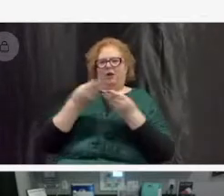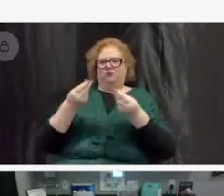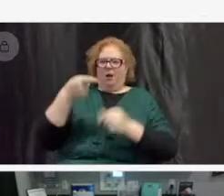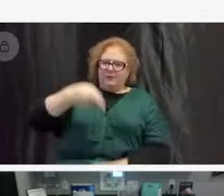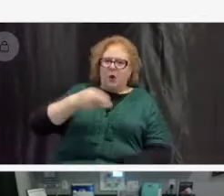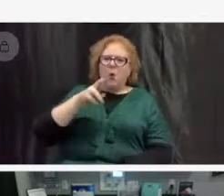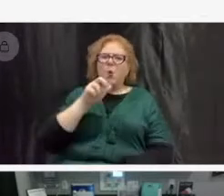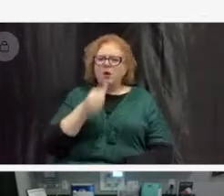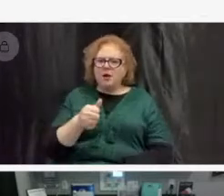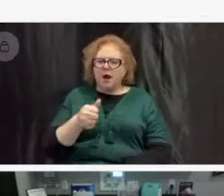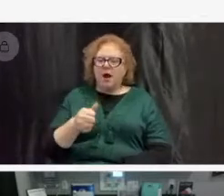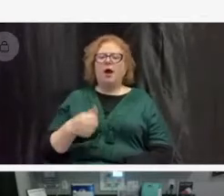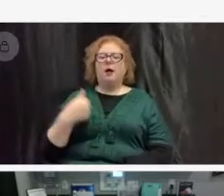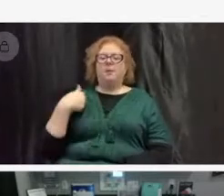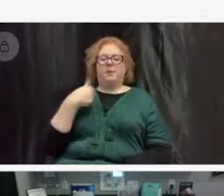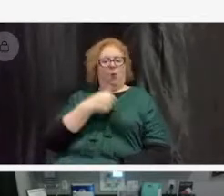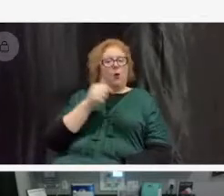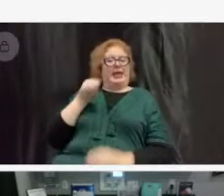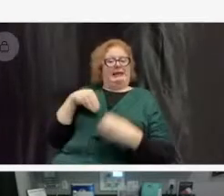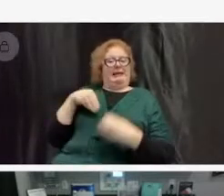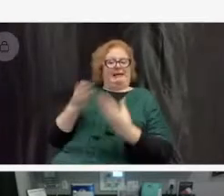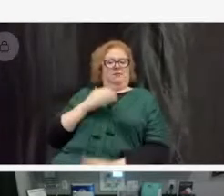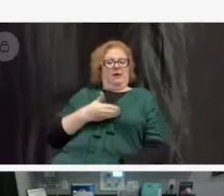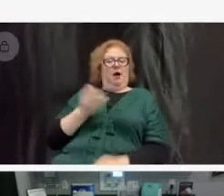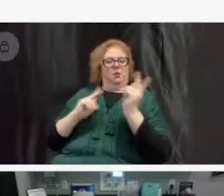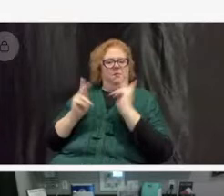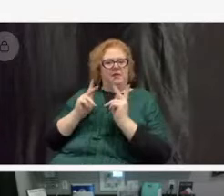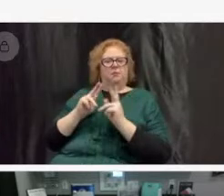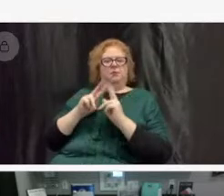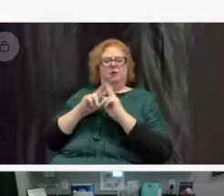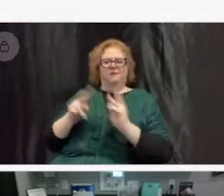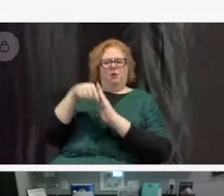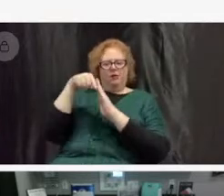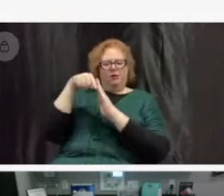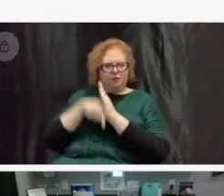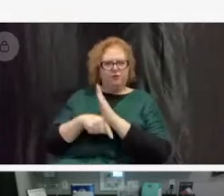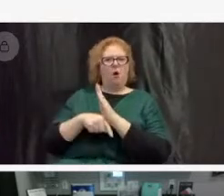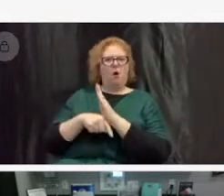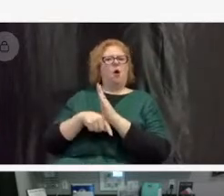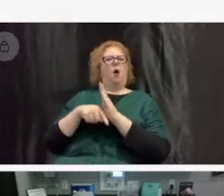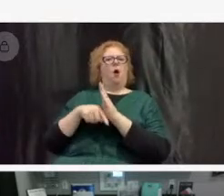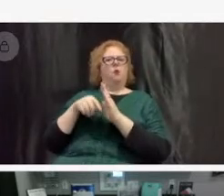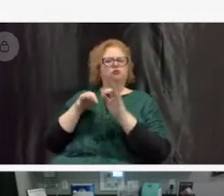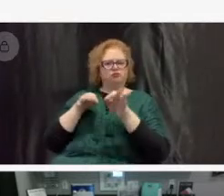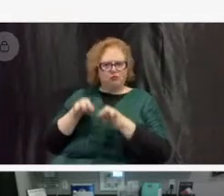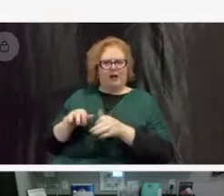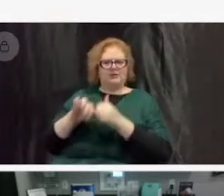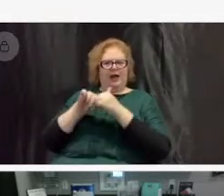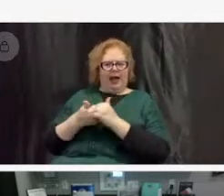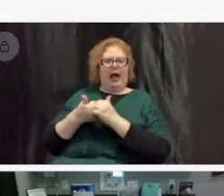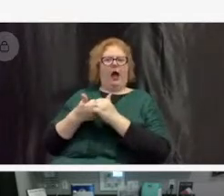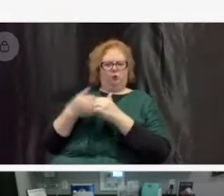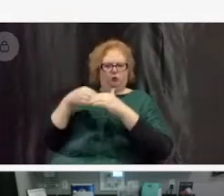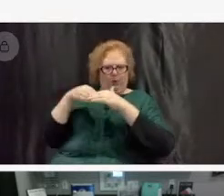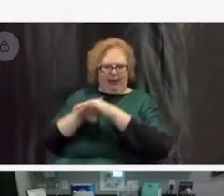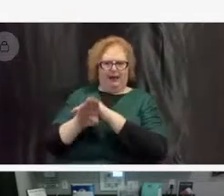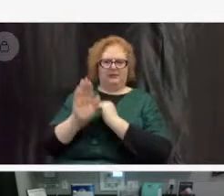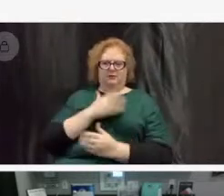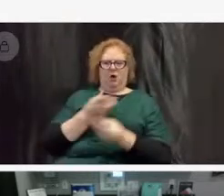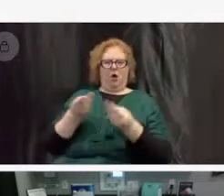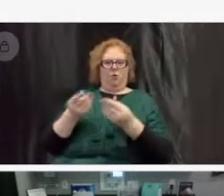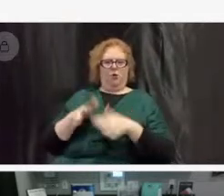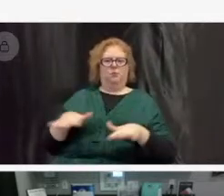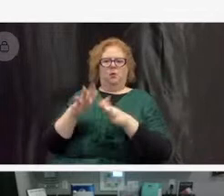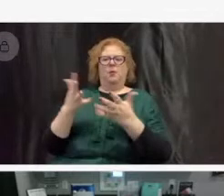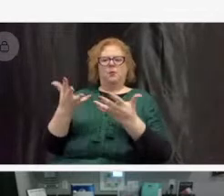to give very thorough instructions on how to access the property. We want this to be 100% safe for our guests as well as for the neighborhood. As